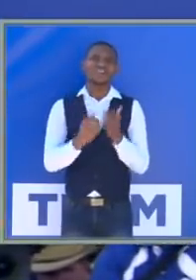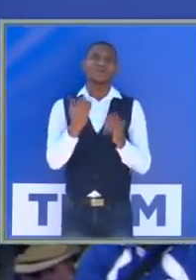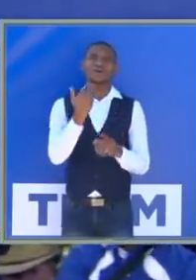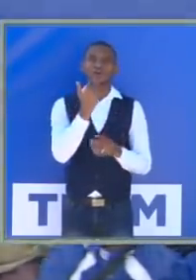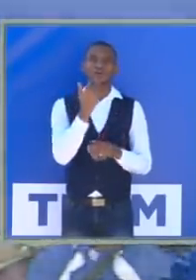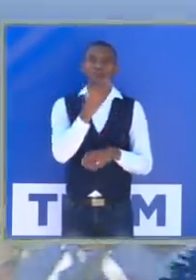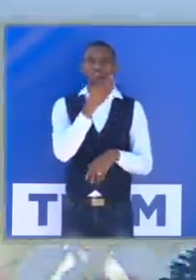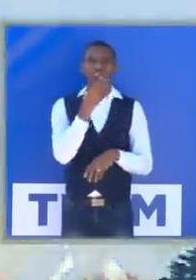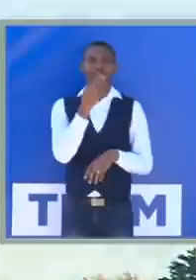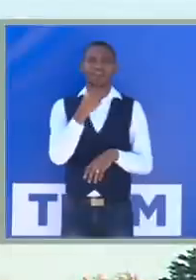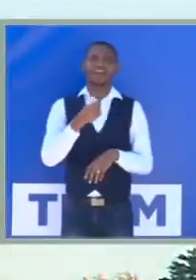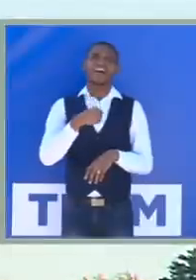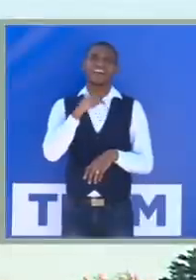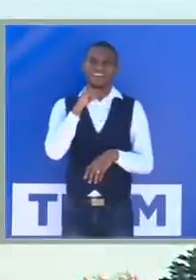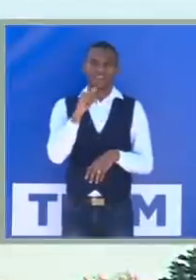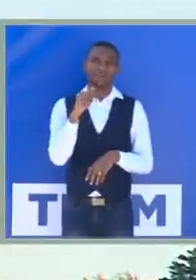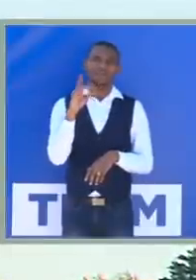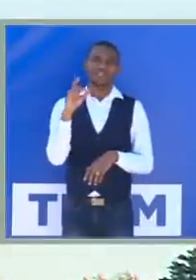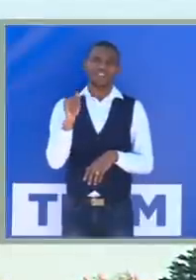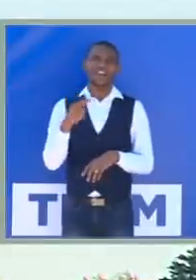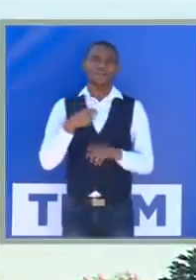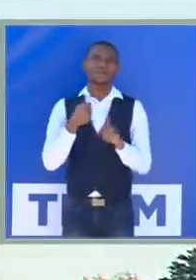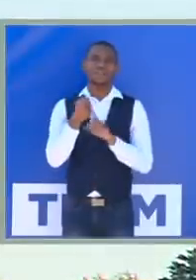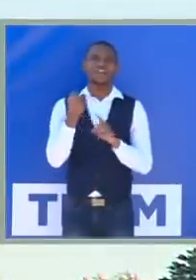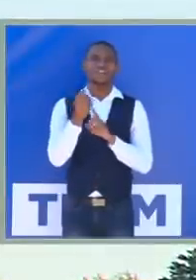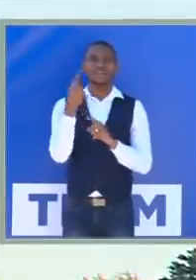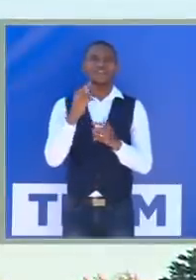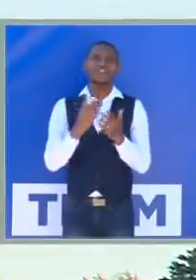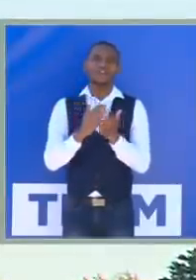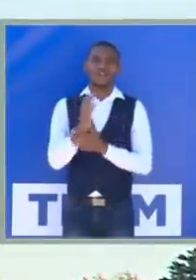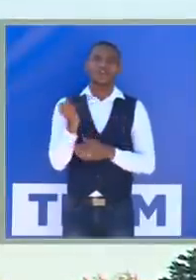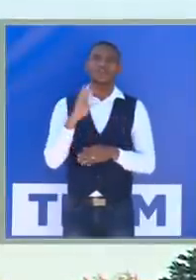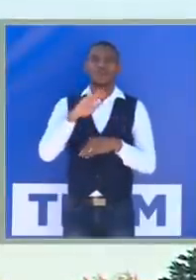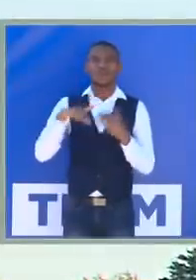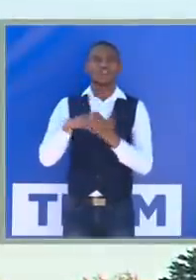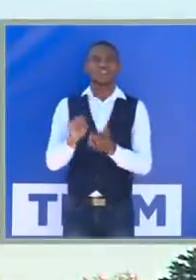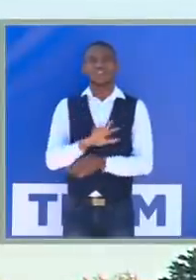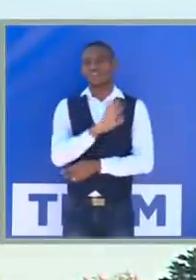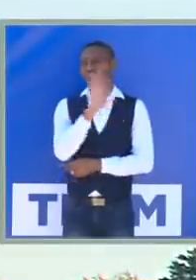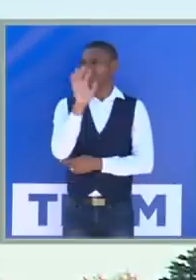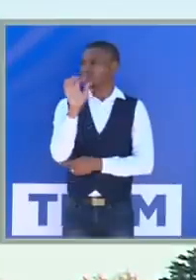is saying, I am DA, and I'm fighting for the rights of all South Africans.